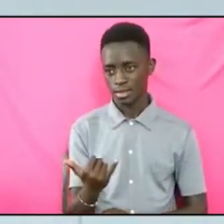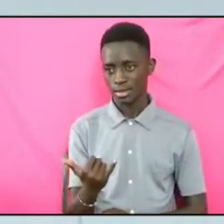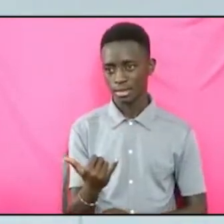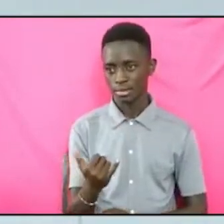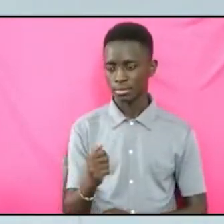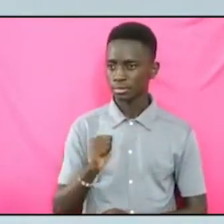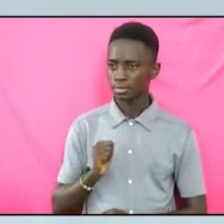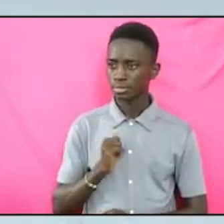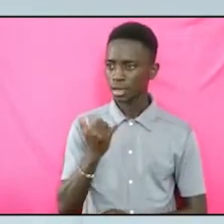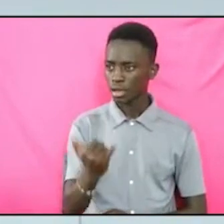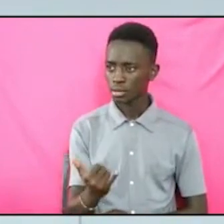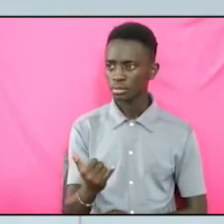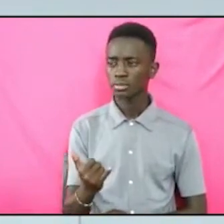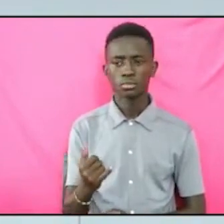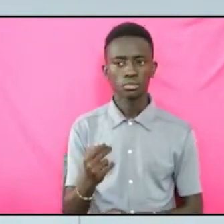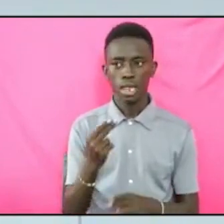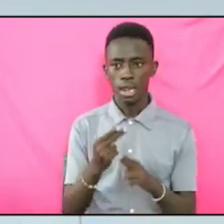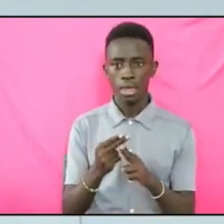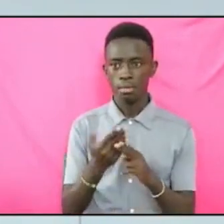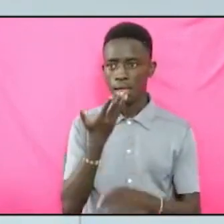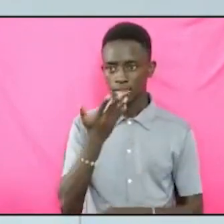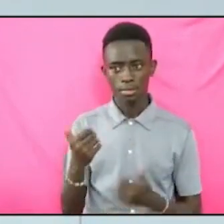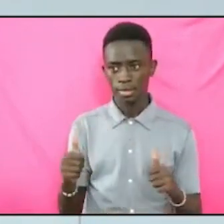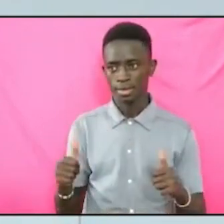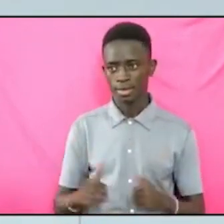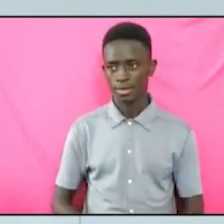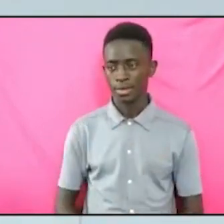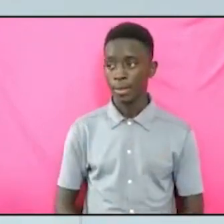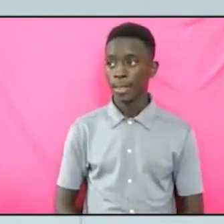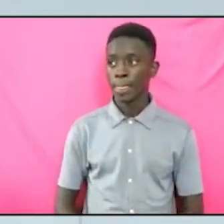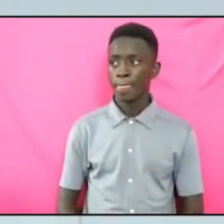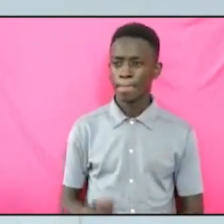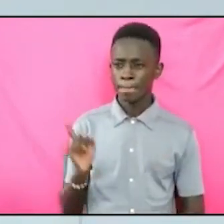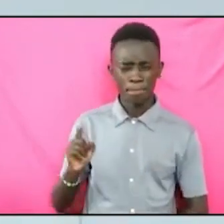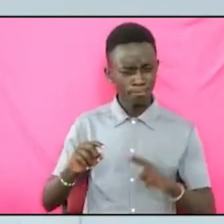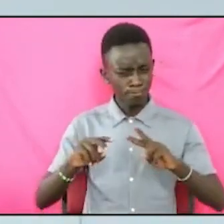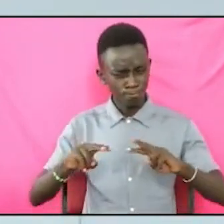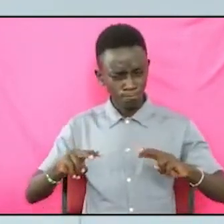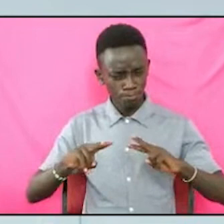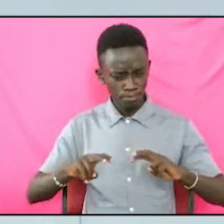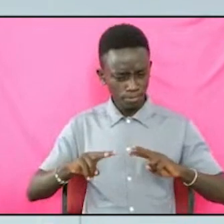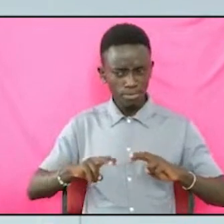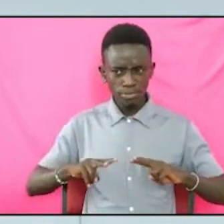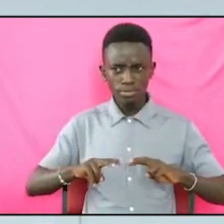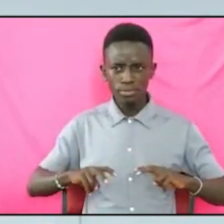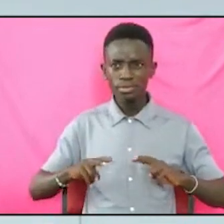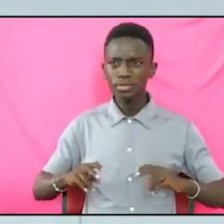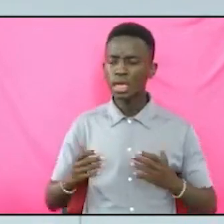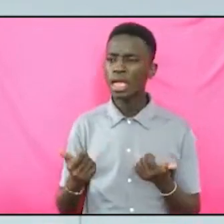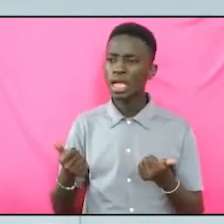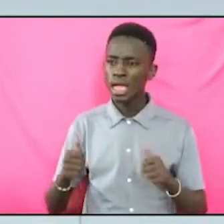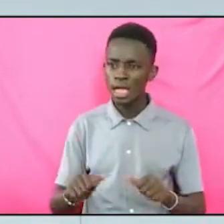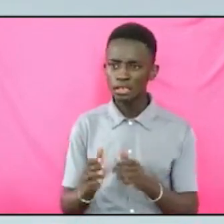a nameless Israelite girl. I did enough research trying to figure out any clue that would lead us